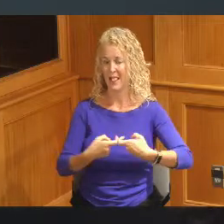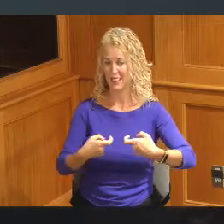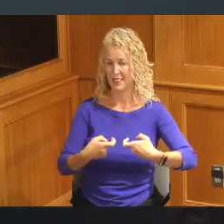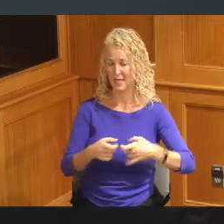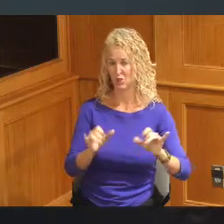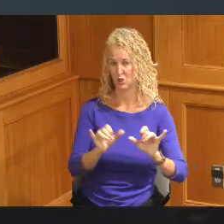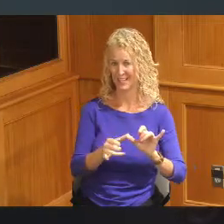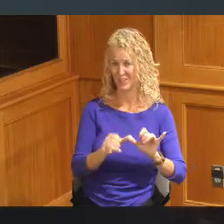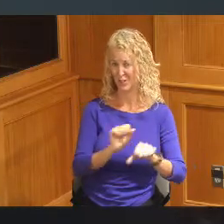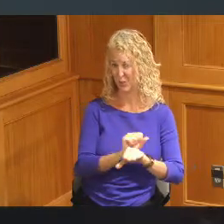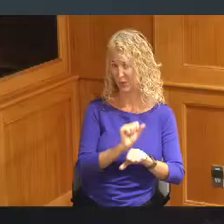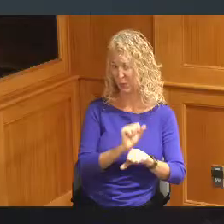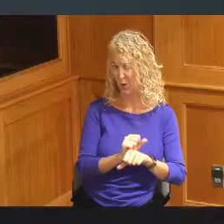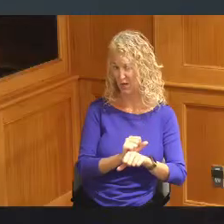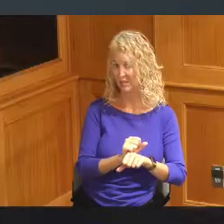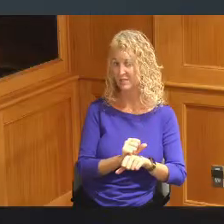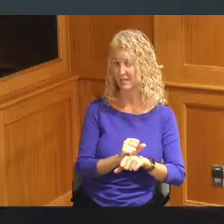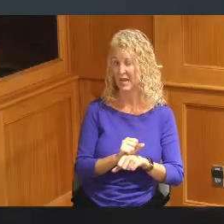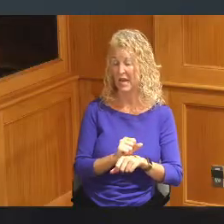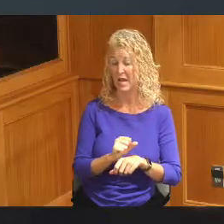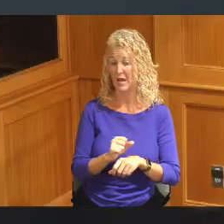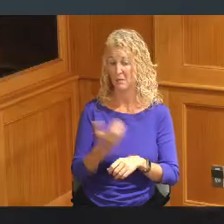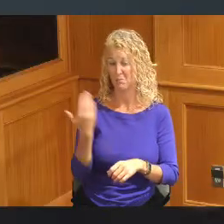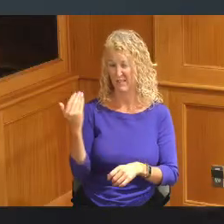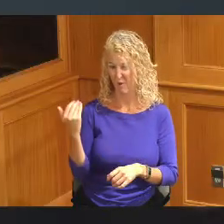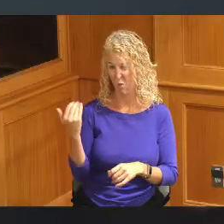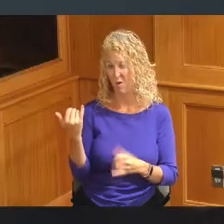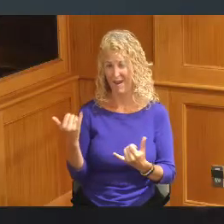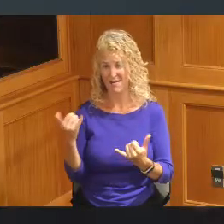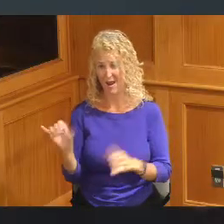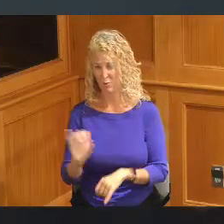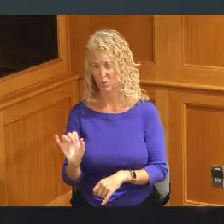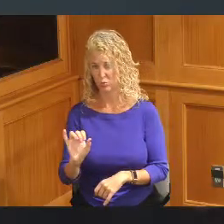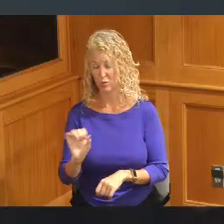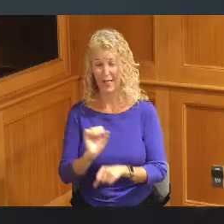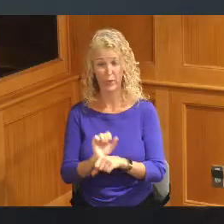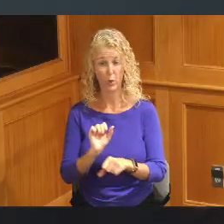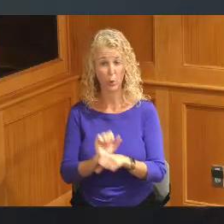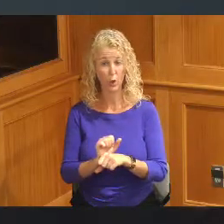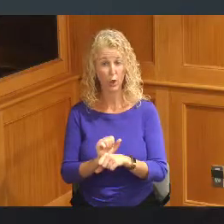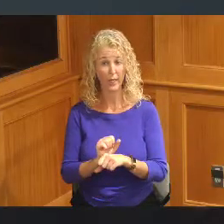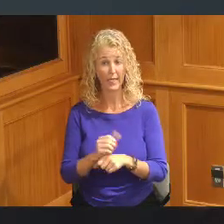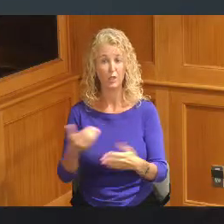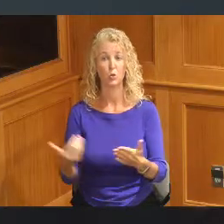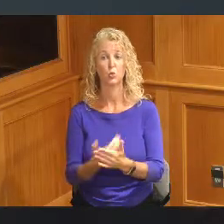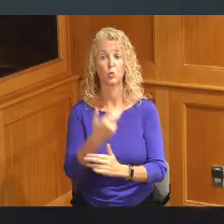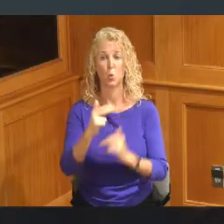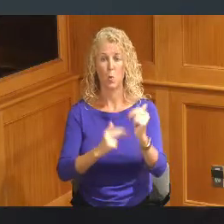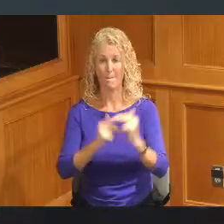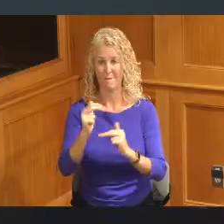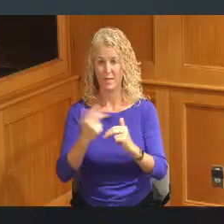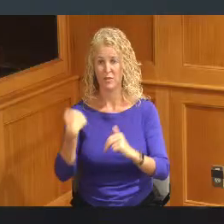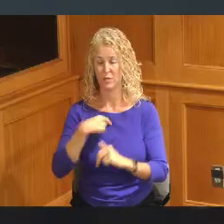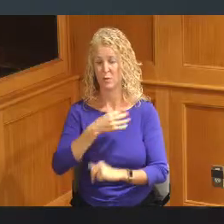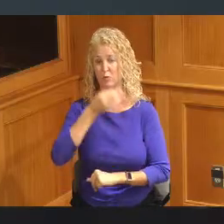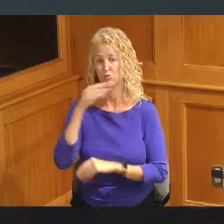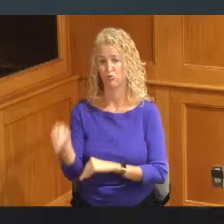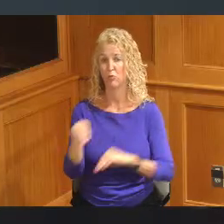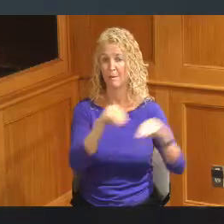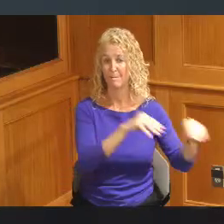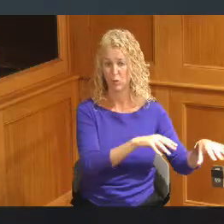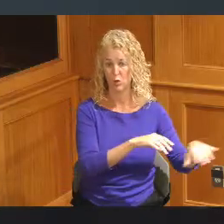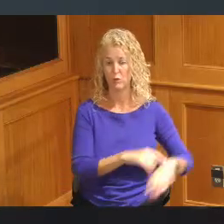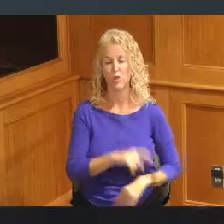in our buildings previously, and they're working on some right now up at the campus that we'll be moving to. So that was a very